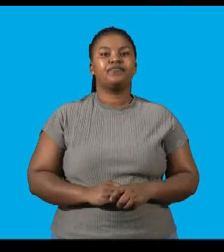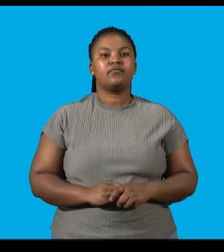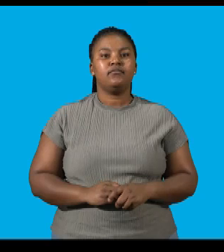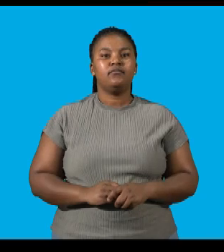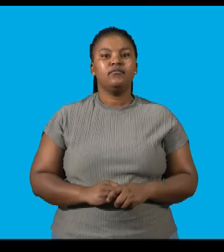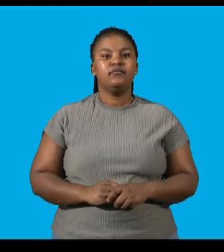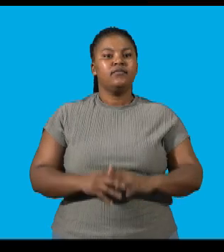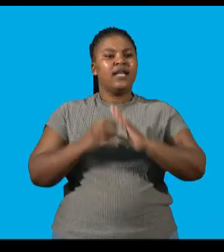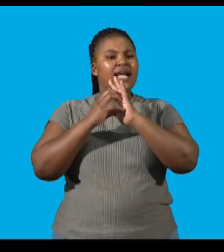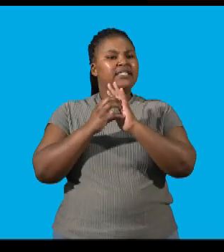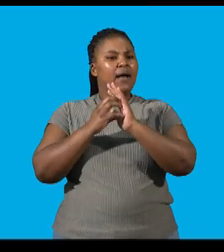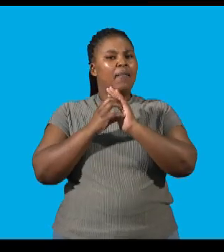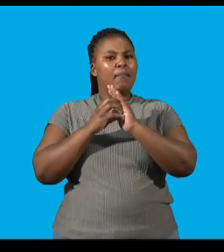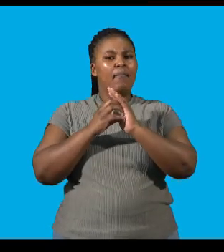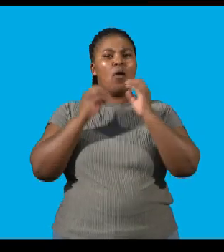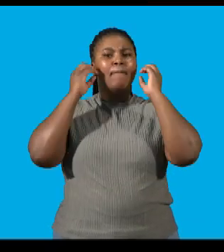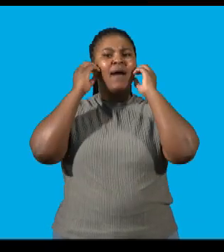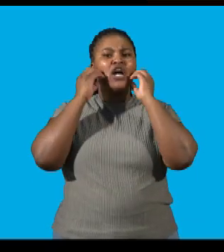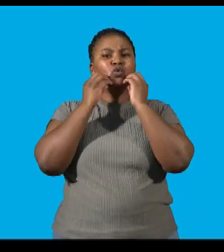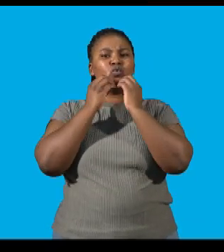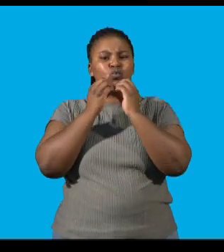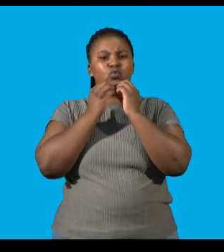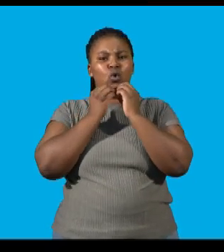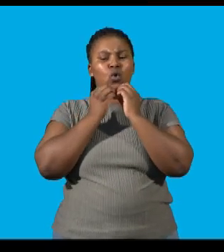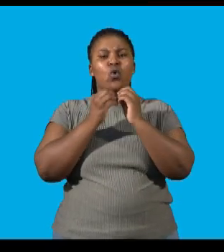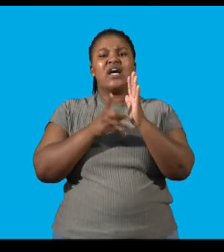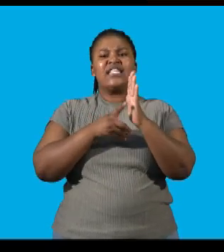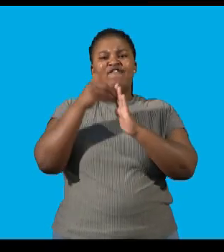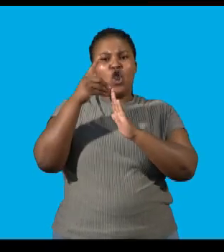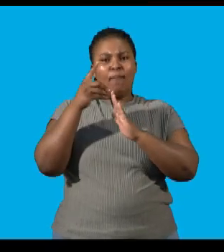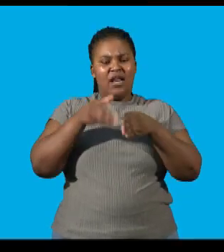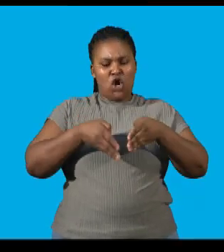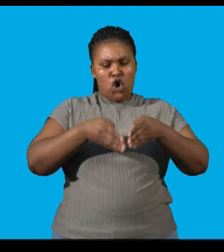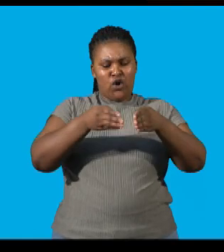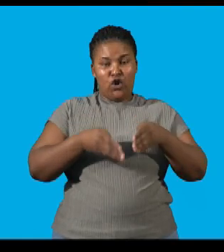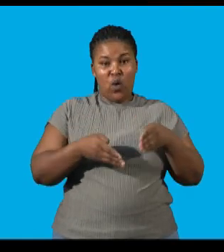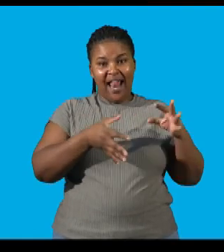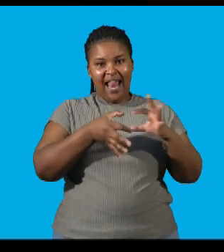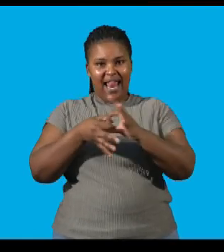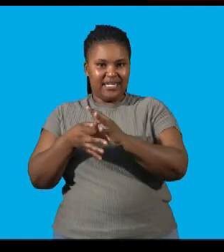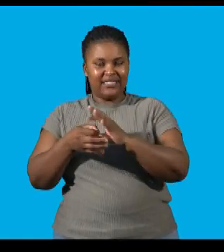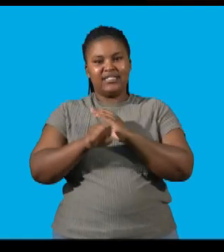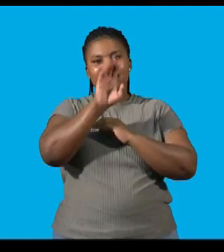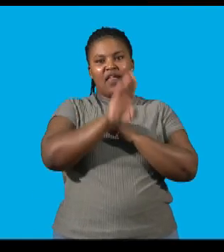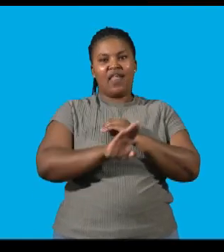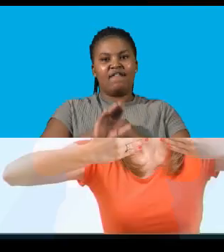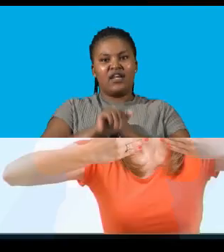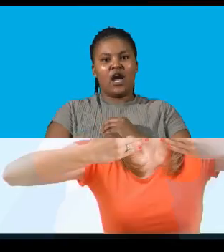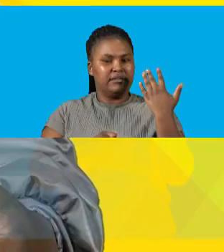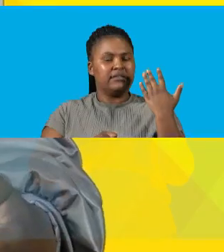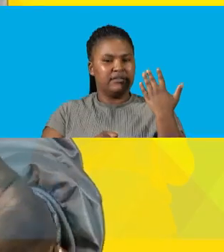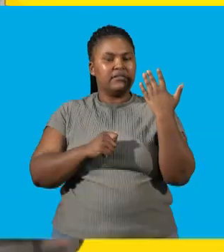For example, we have the Maputo Development Corridor that links South Africa and